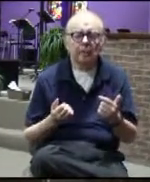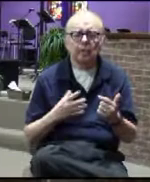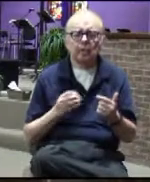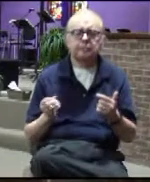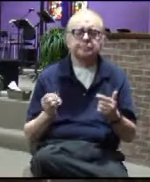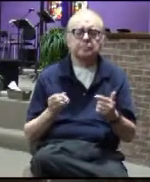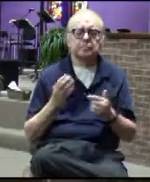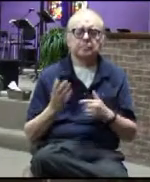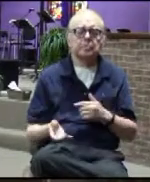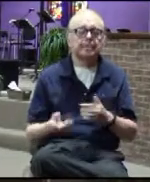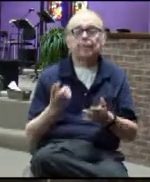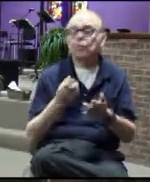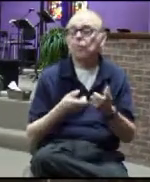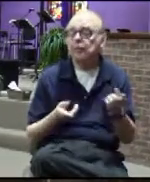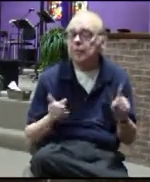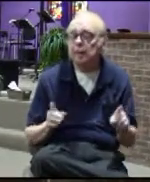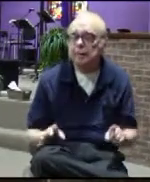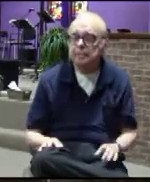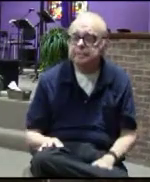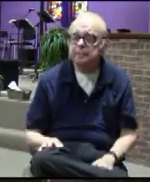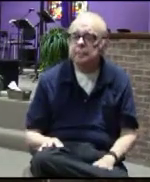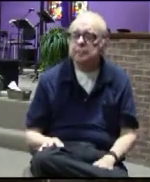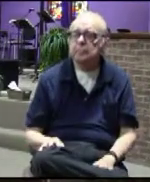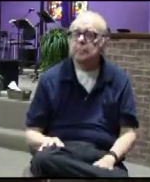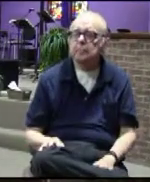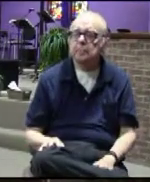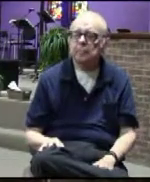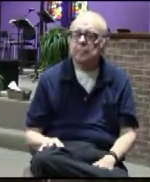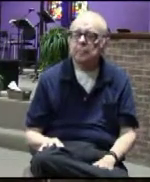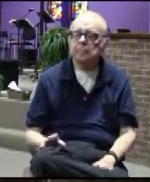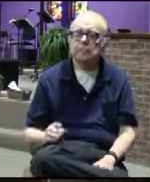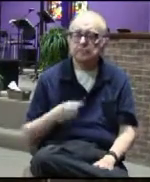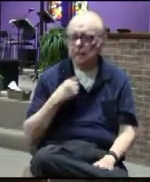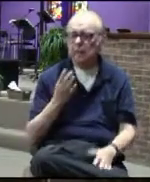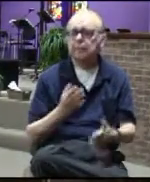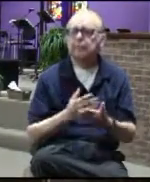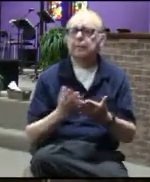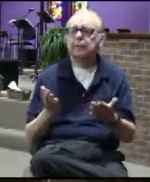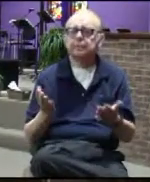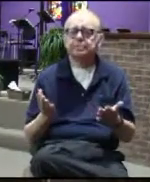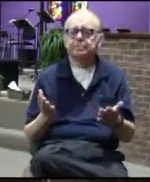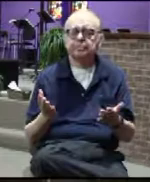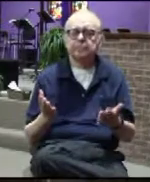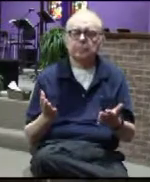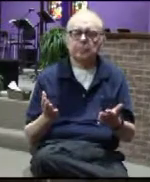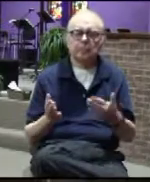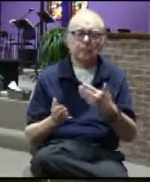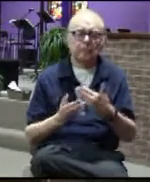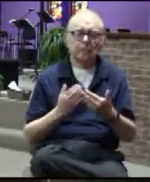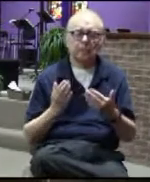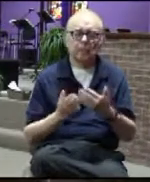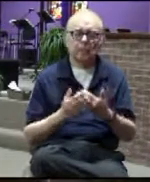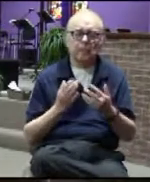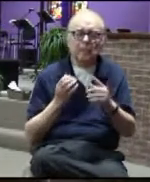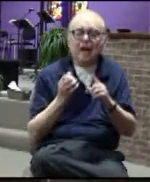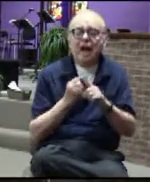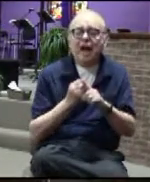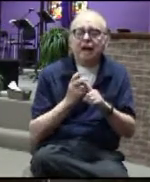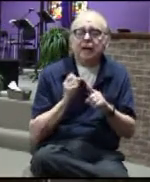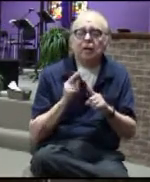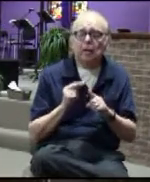and here's what's happening let me say this to you you're barely hanging on